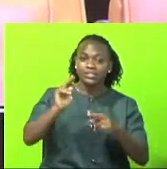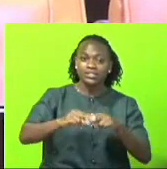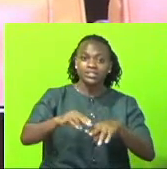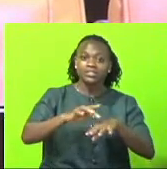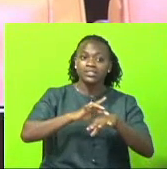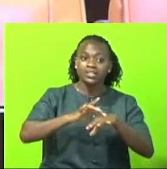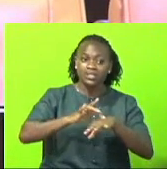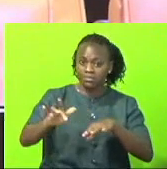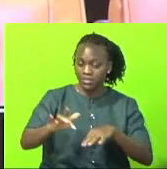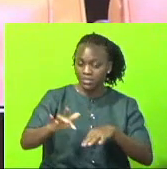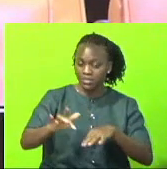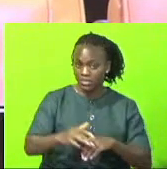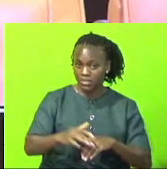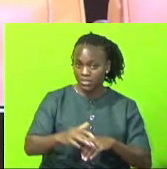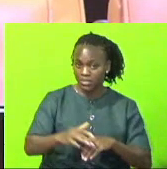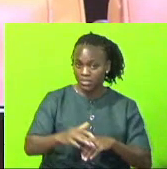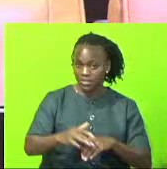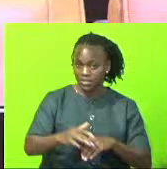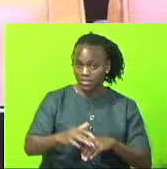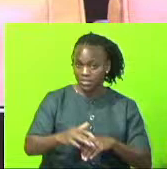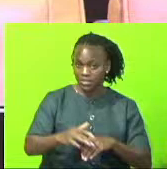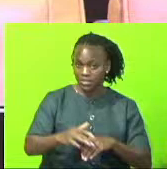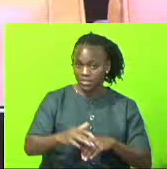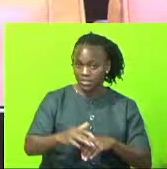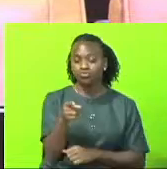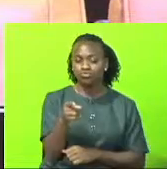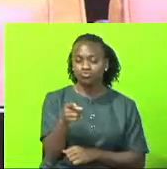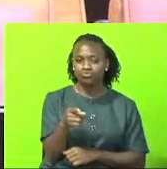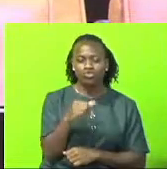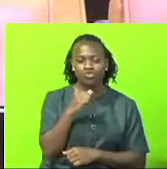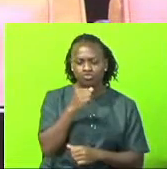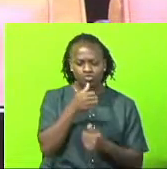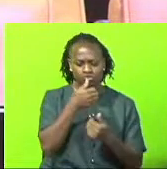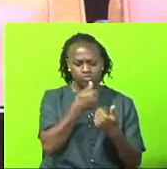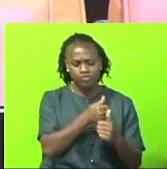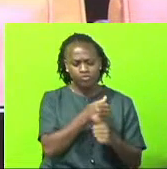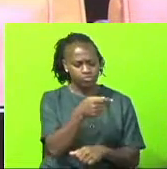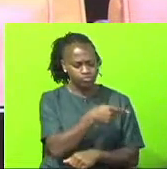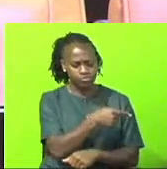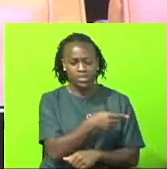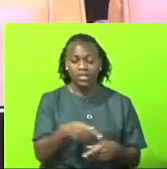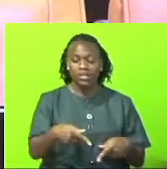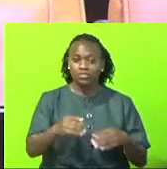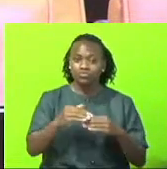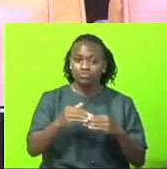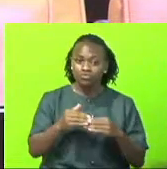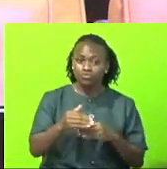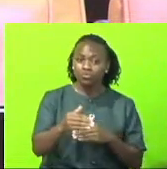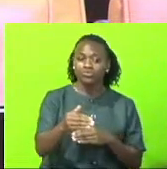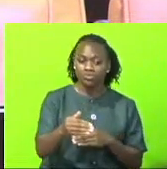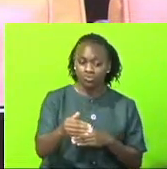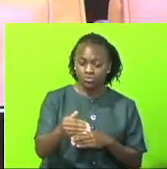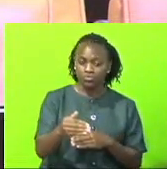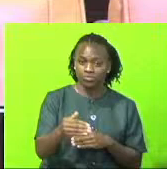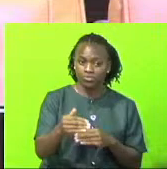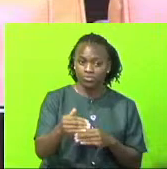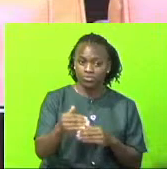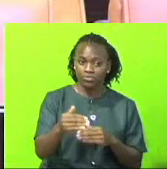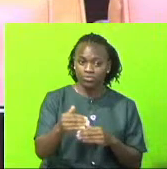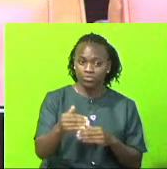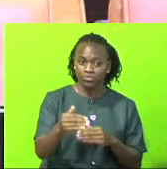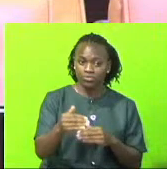Article 97. And I urge you to disregard the invitation and let us move on to deal with important matters of state. I thank you for